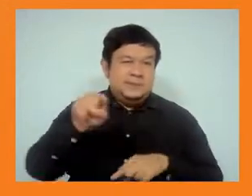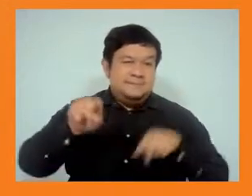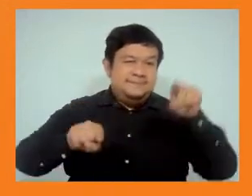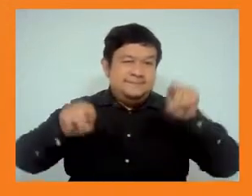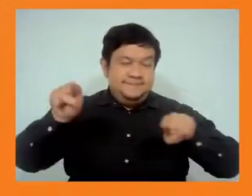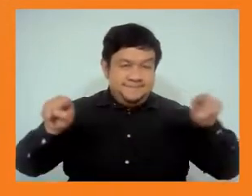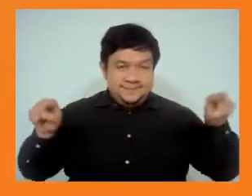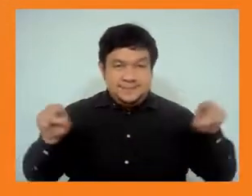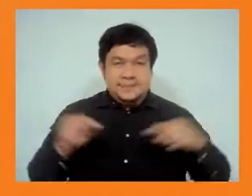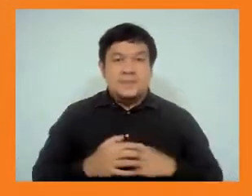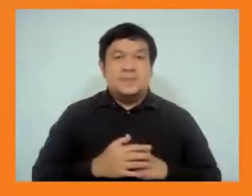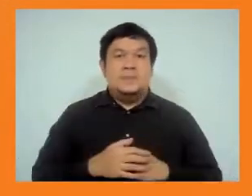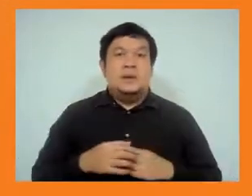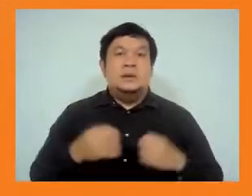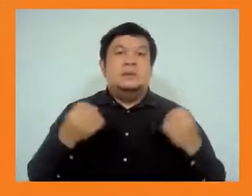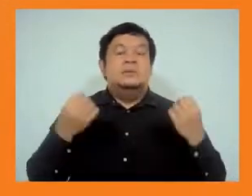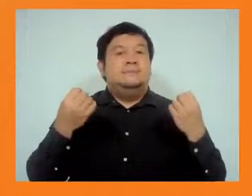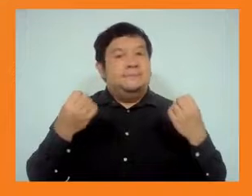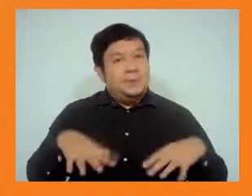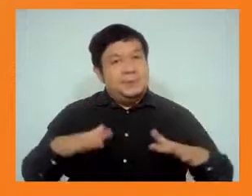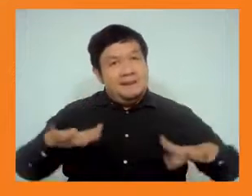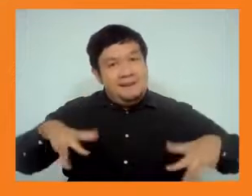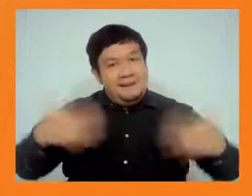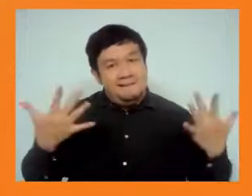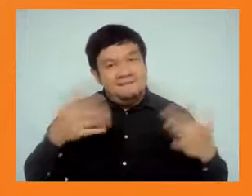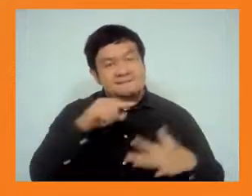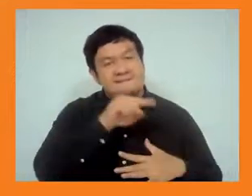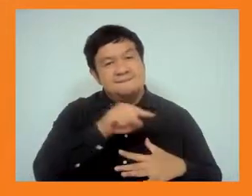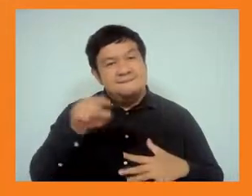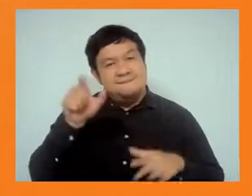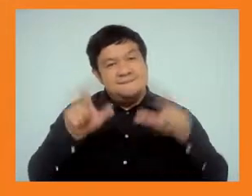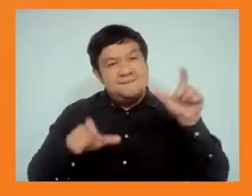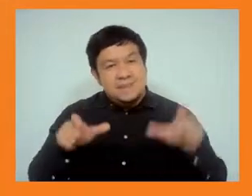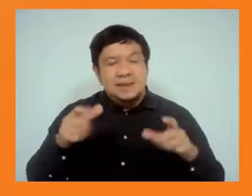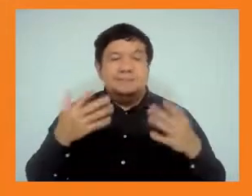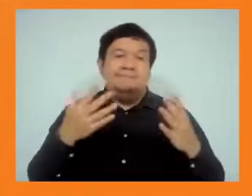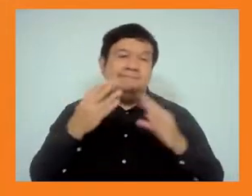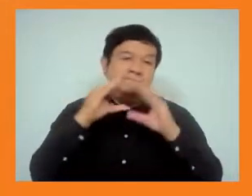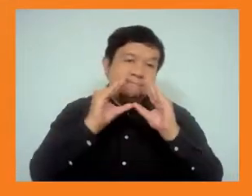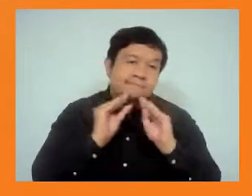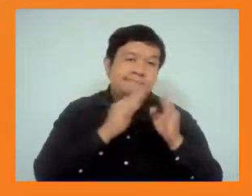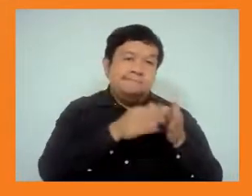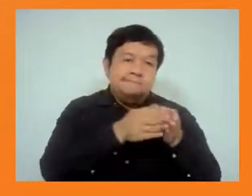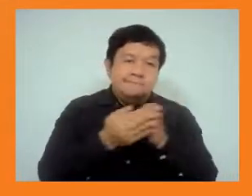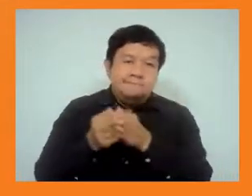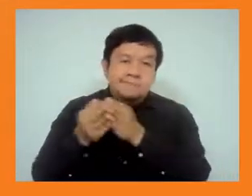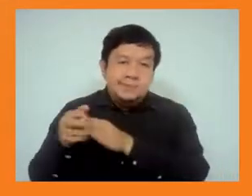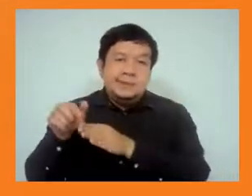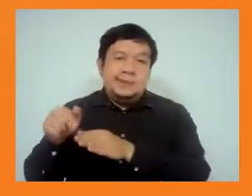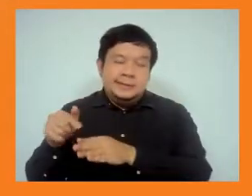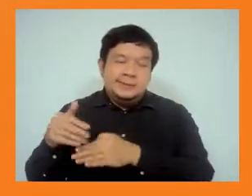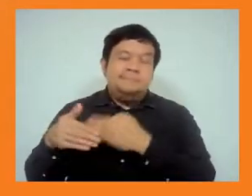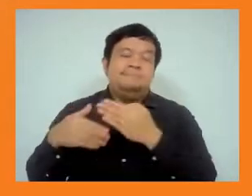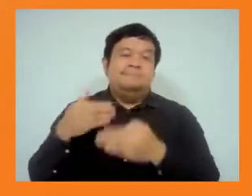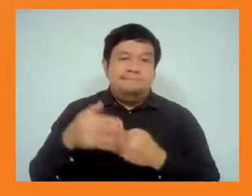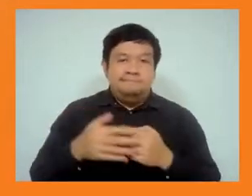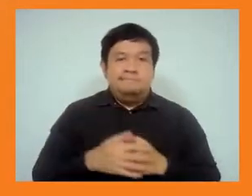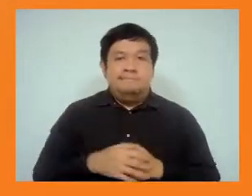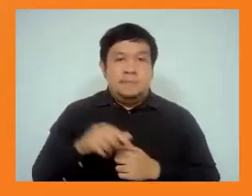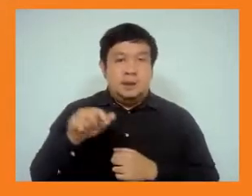monitoring and implementation arrangements are not really known or understood on the ground, even by those who